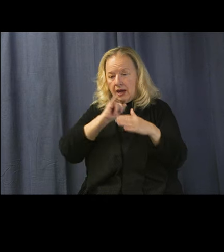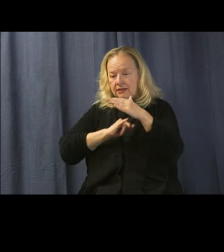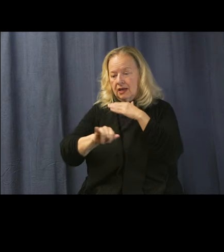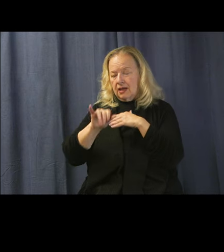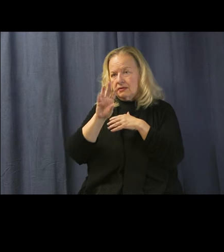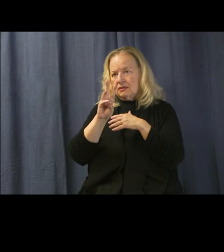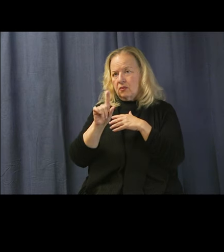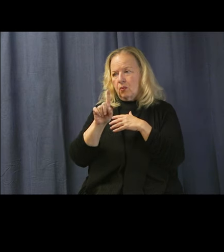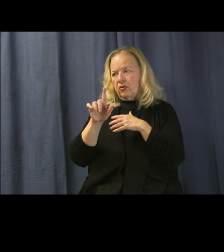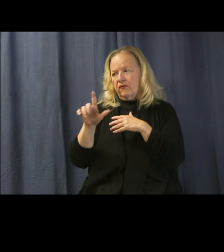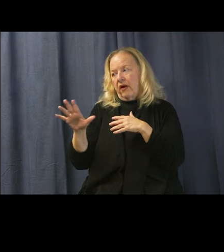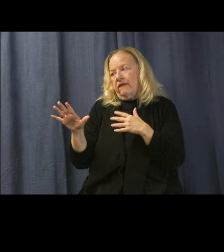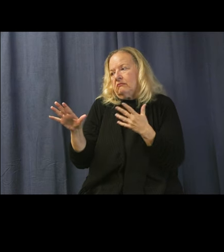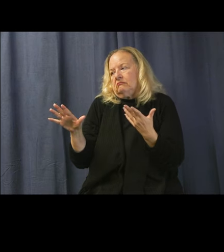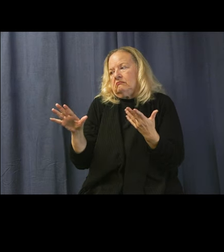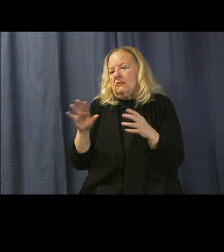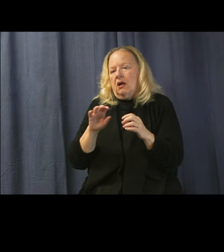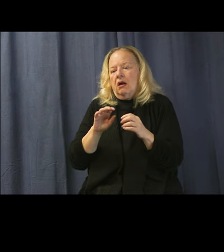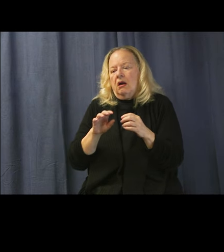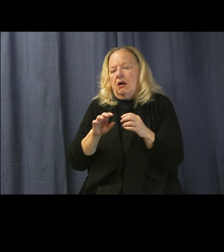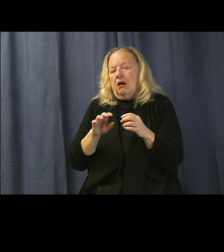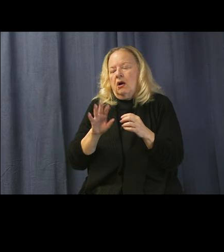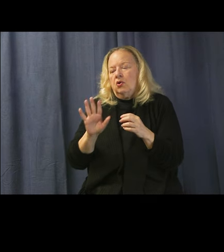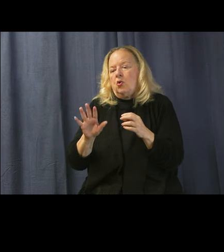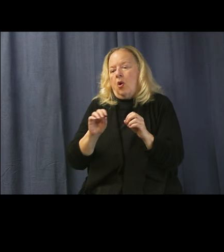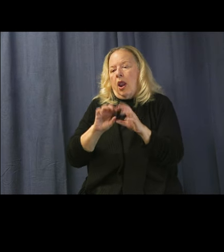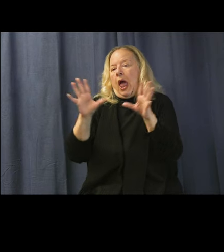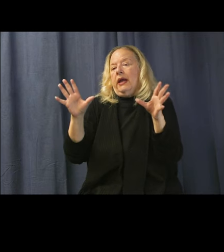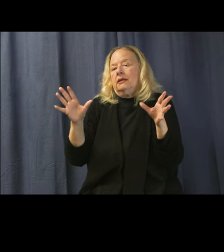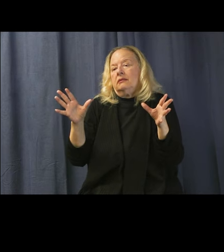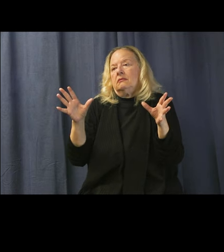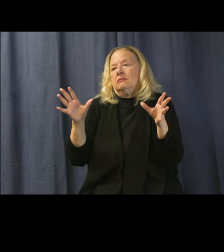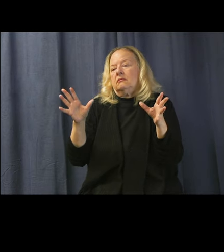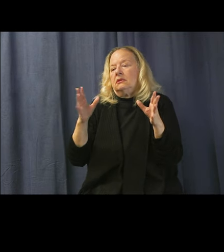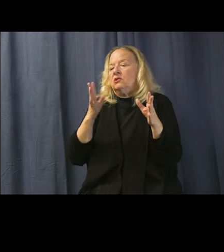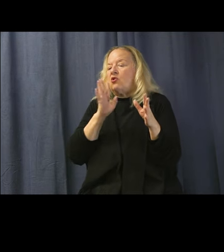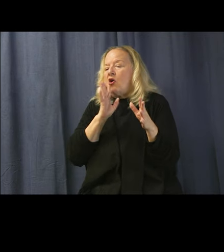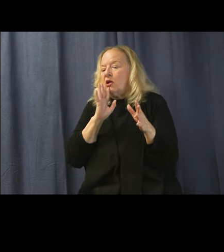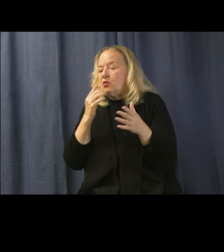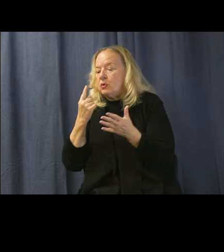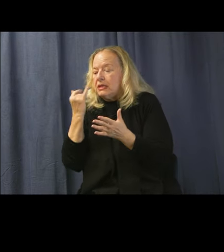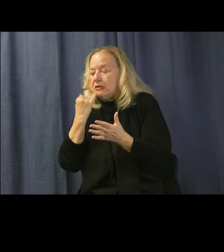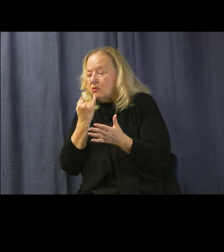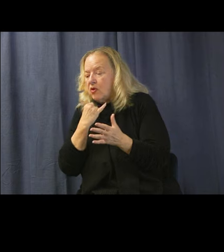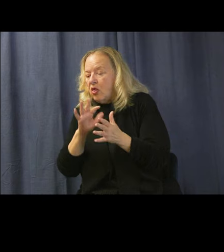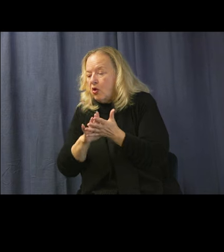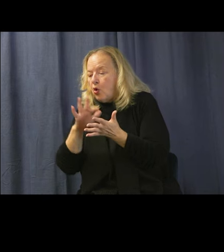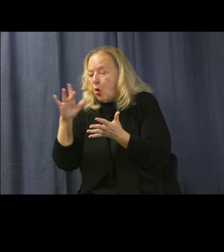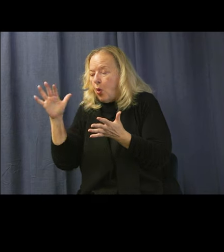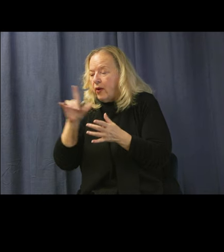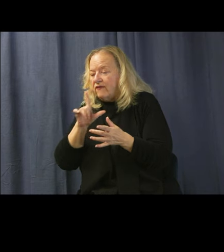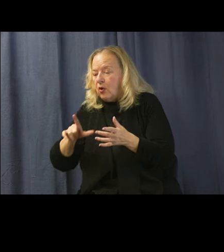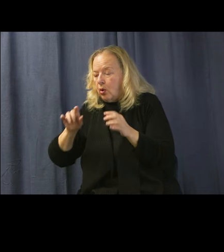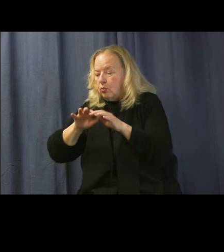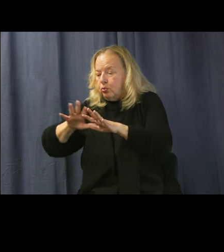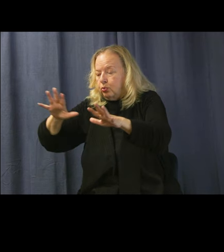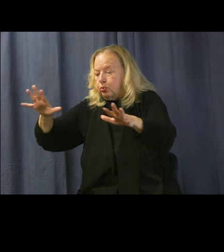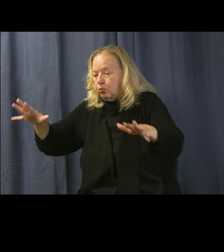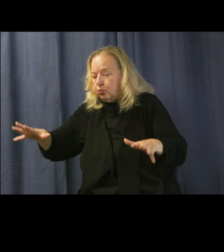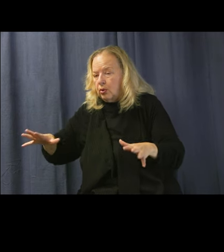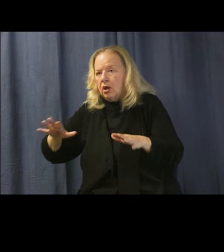Isaiah 60, 1-5. Arise and shine, your light is come. He's speaking to Israel. The glory of the Lord is risen upon you.